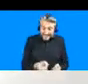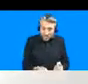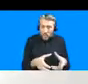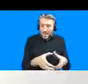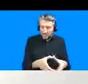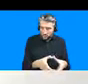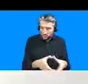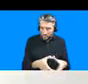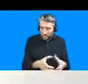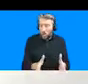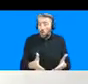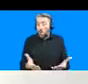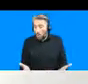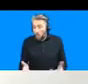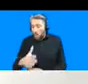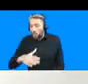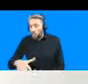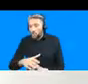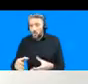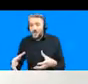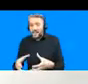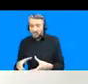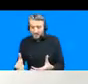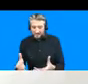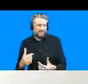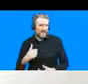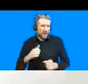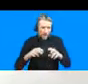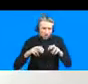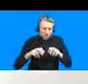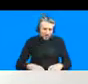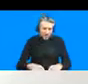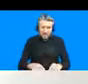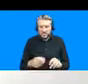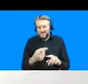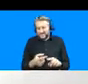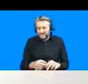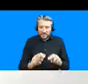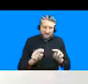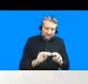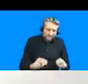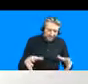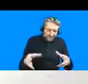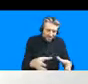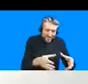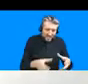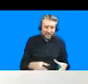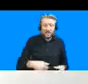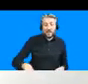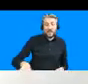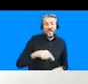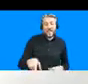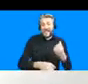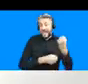and of course our research with community groups and federations that annie referred to as well that advocate for and are comprised